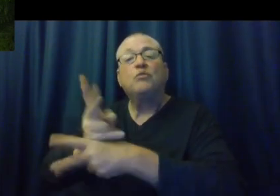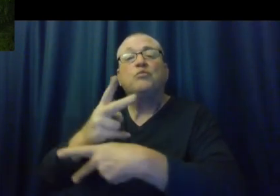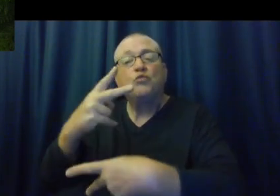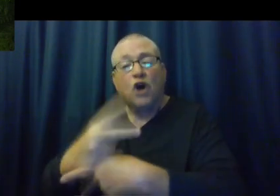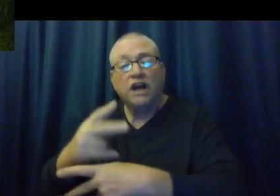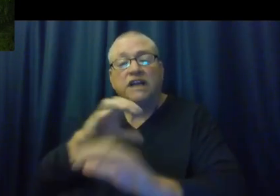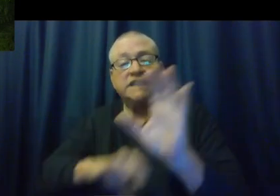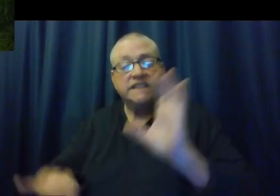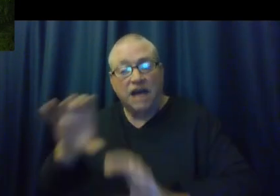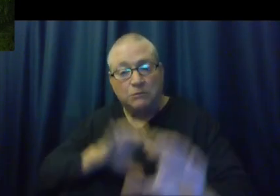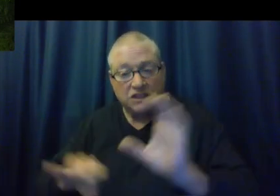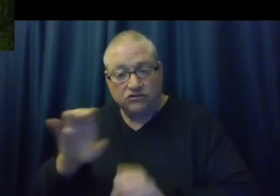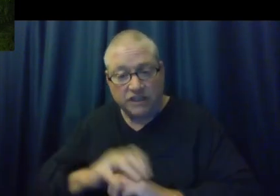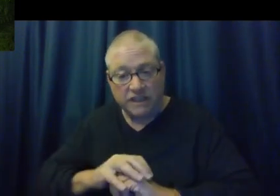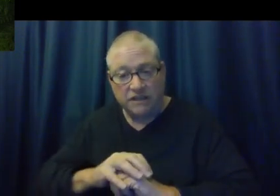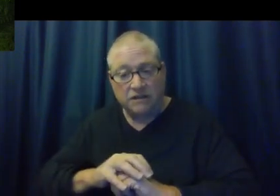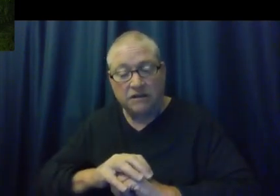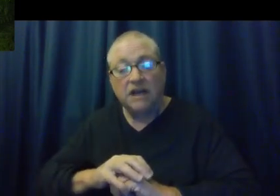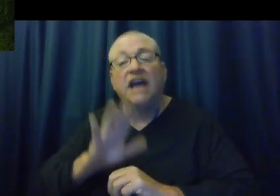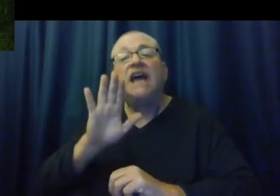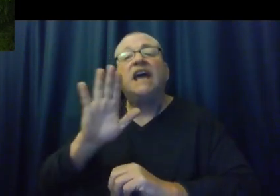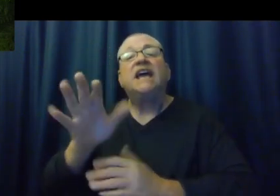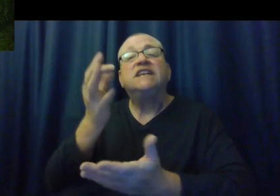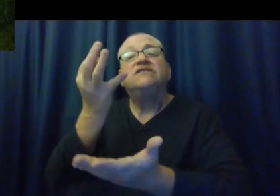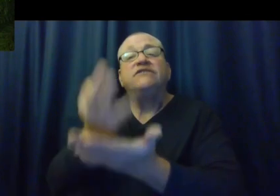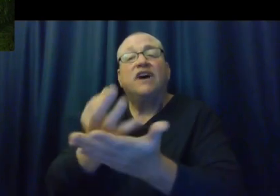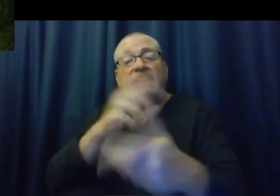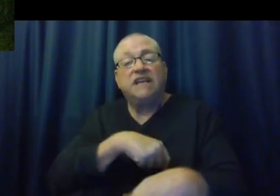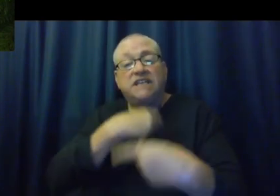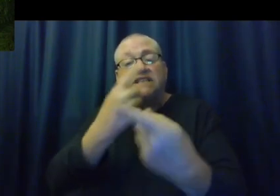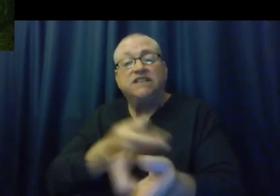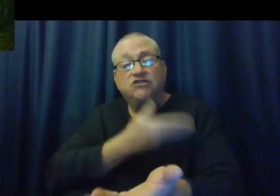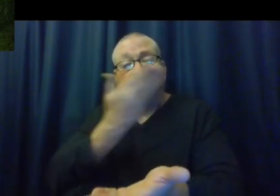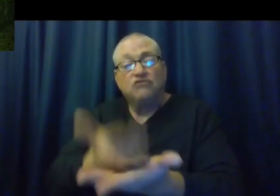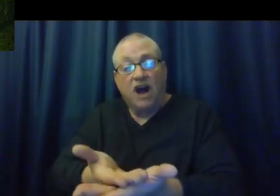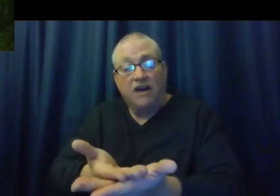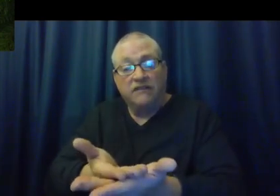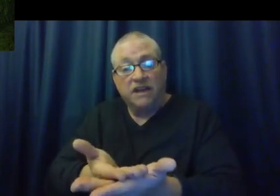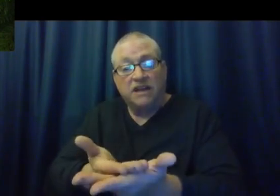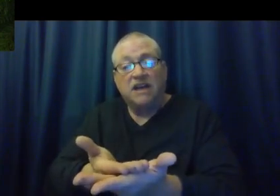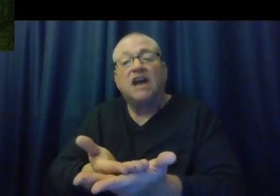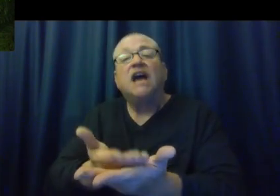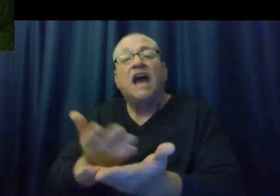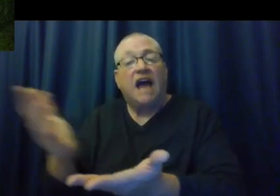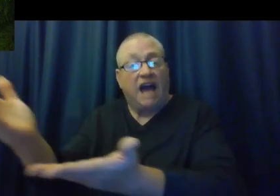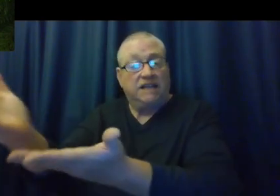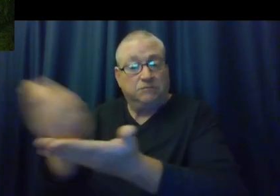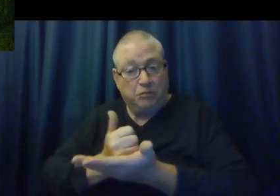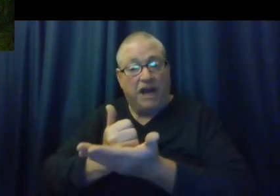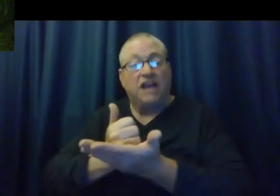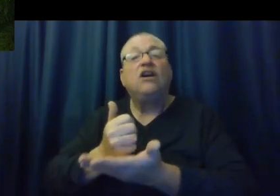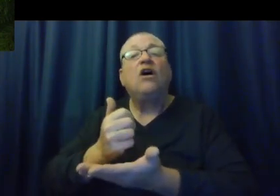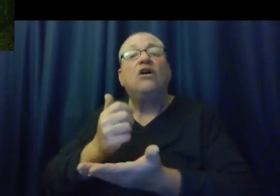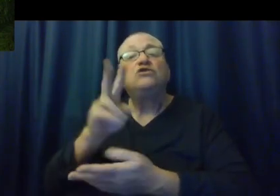on natural products chemistry. In all, his funding since arriving at WWU